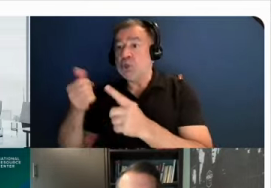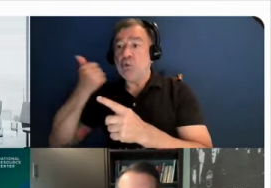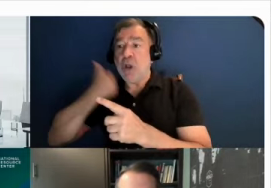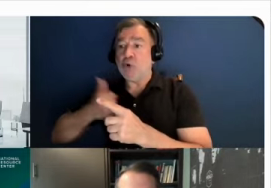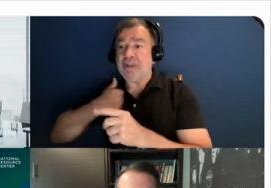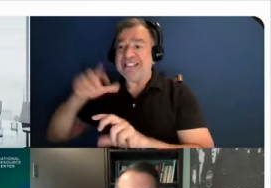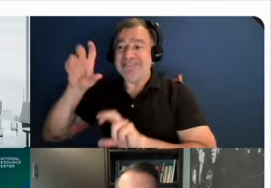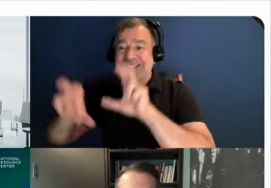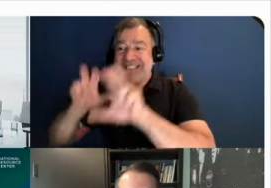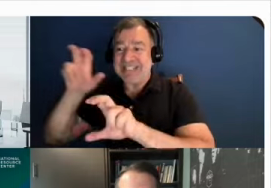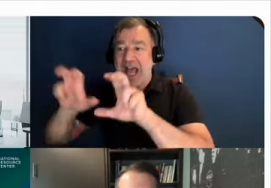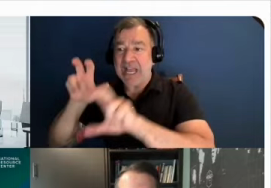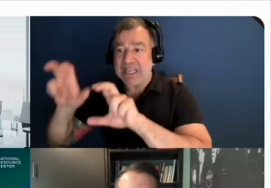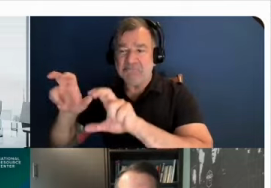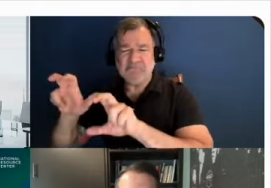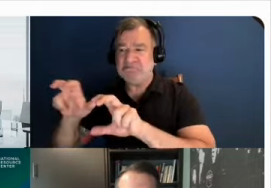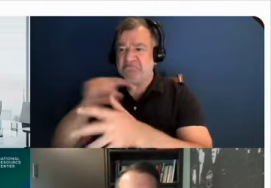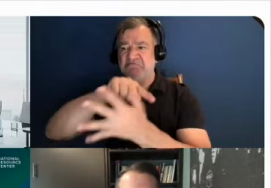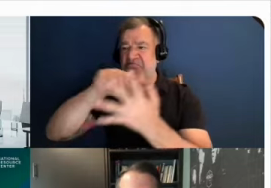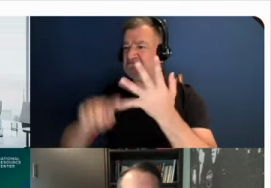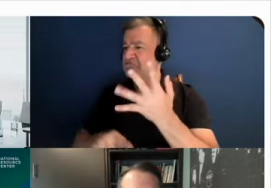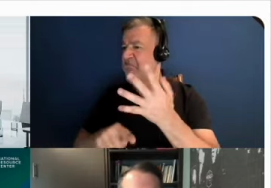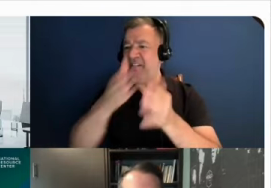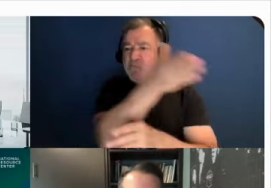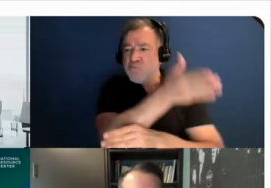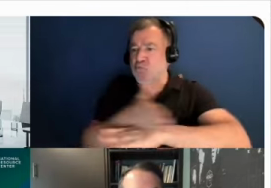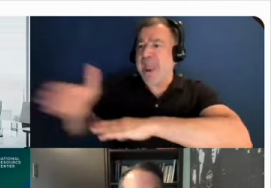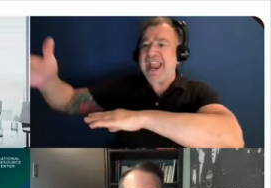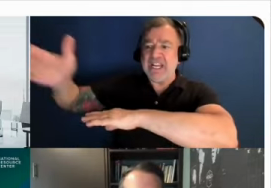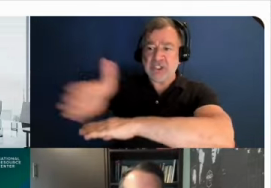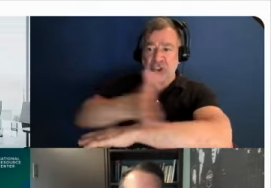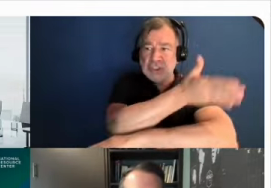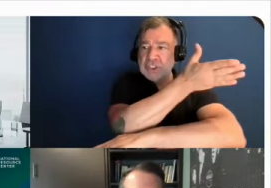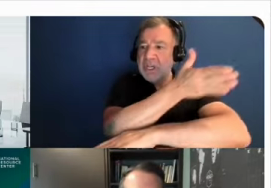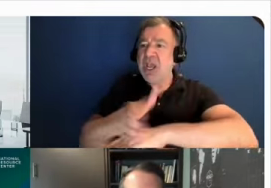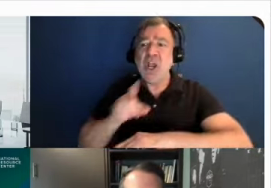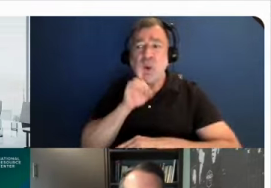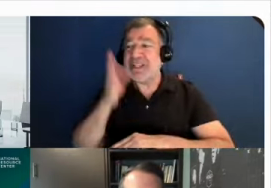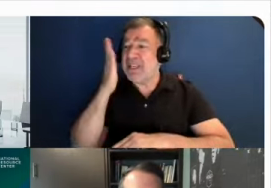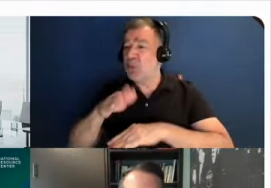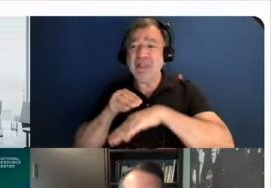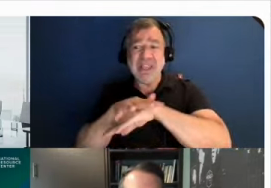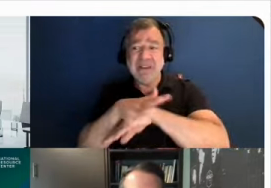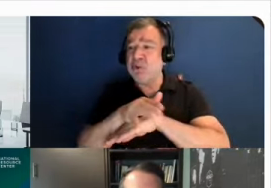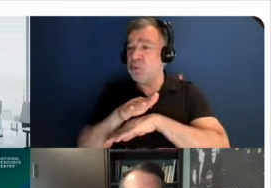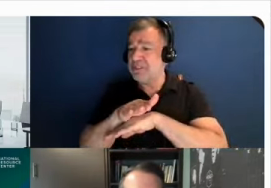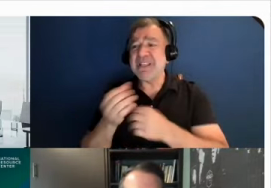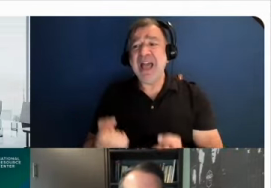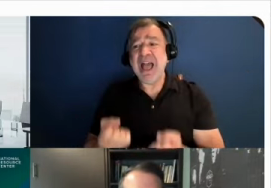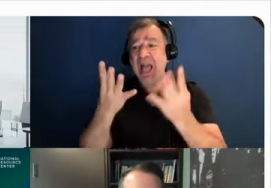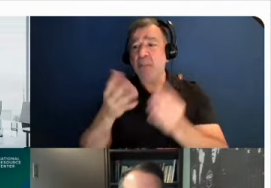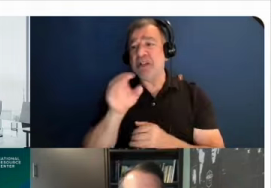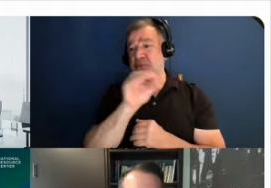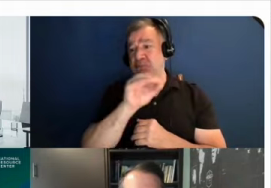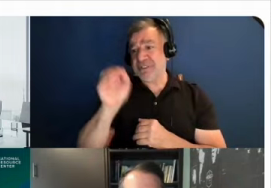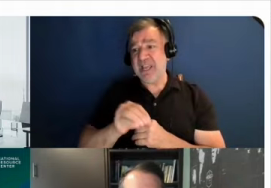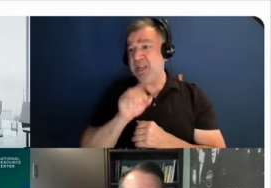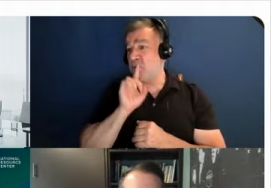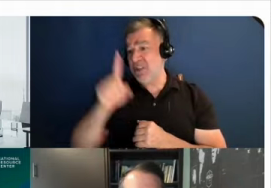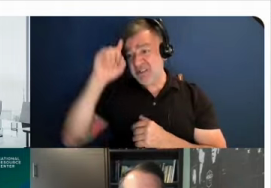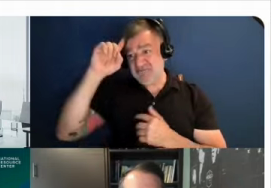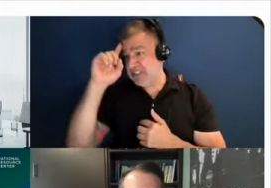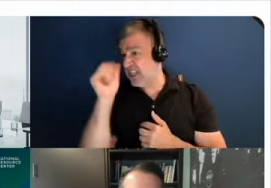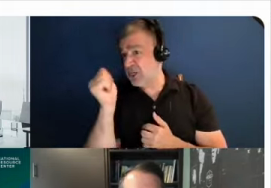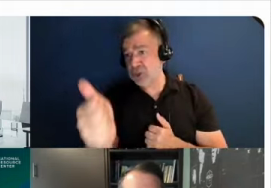choose multiple, and that's going to change what your return is. So exactly to what David was saying and Jody, and it's really up to you in terms